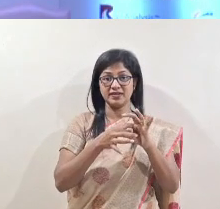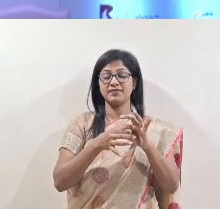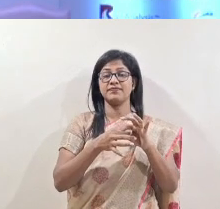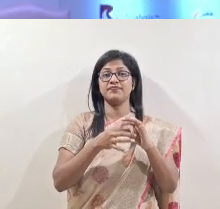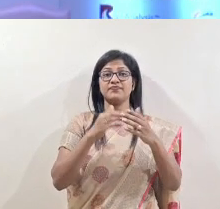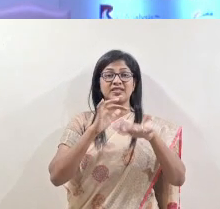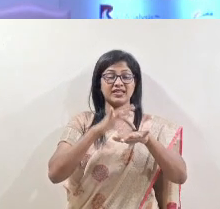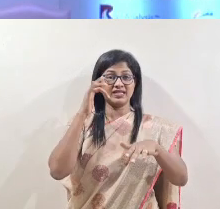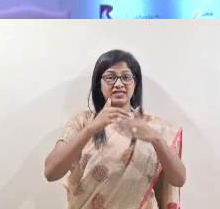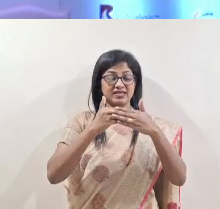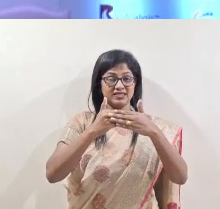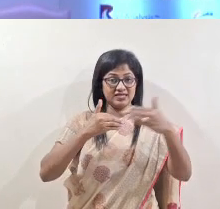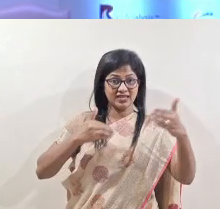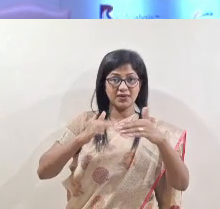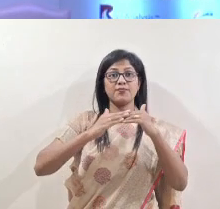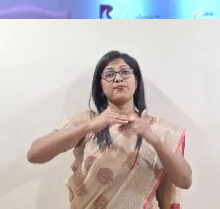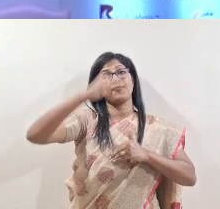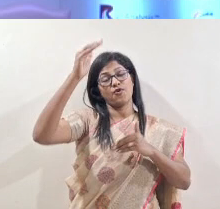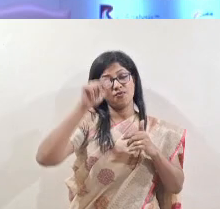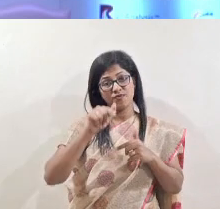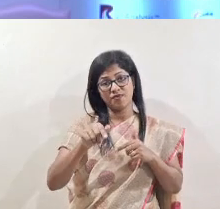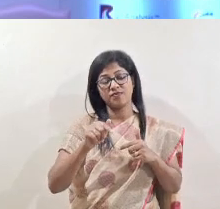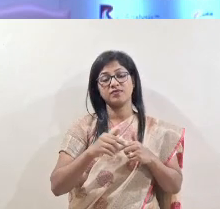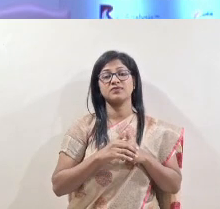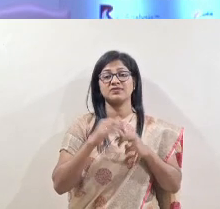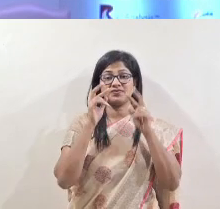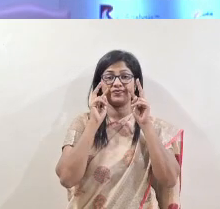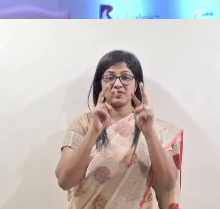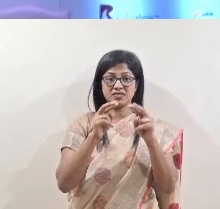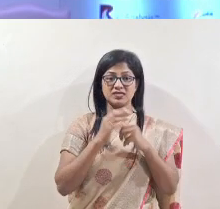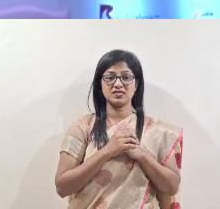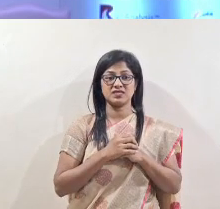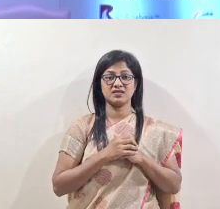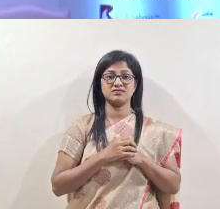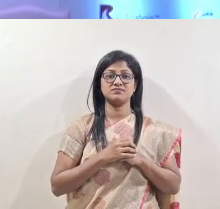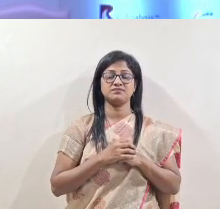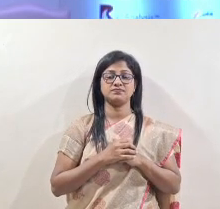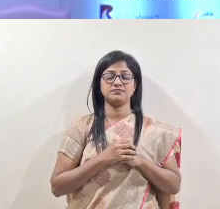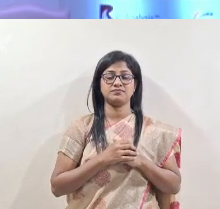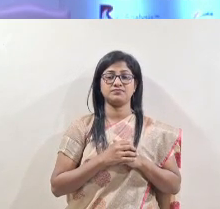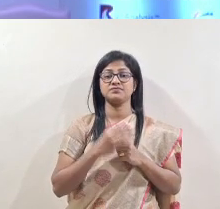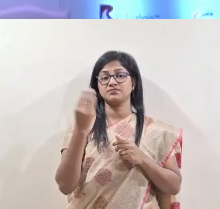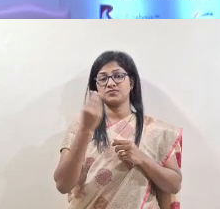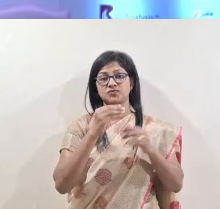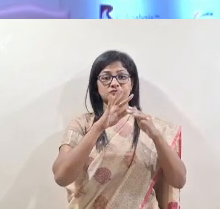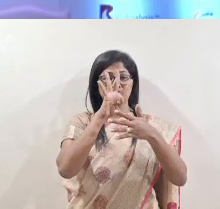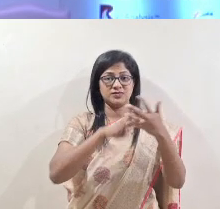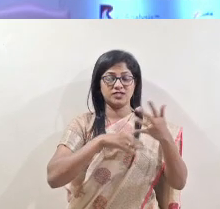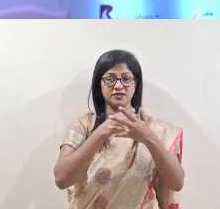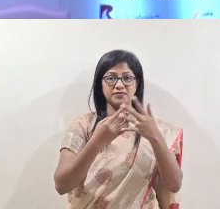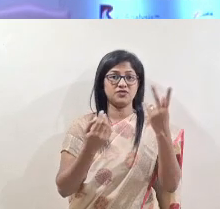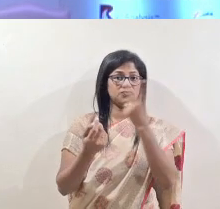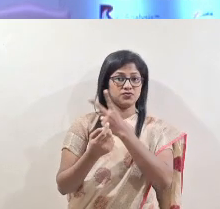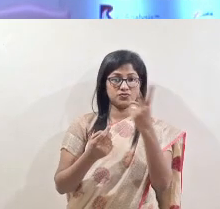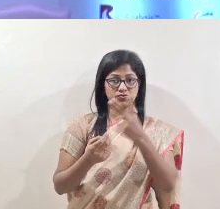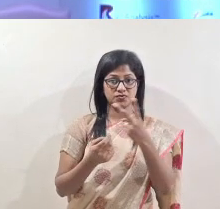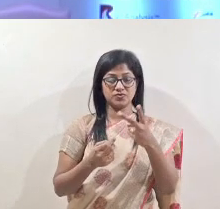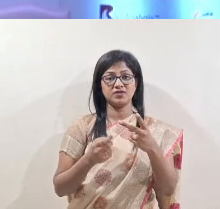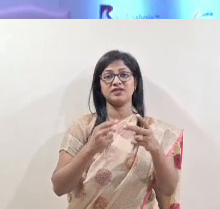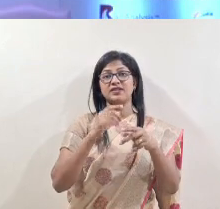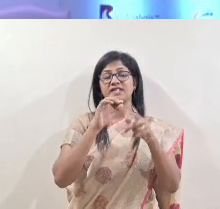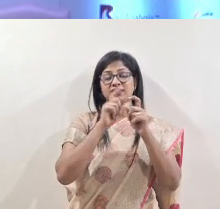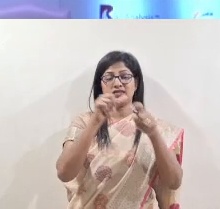see from those two tables, clearing time value like 5.5, 5.3, 6.1. So these